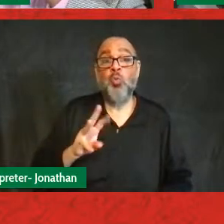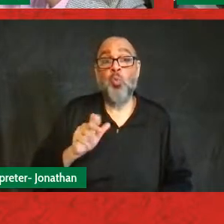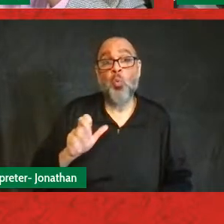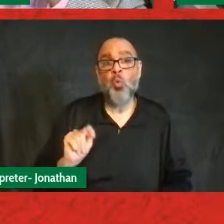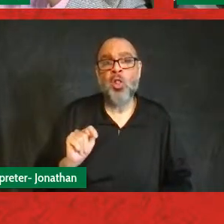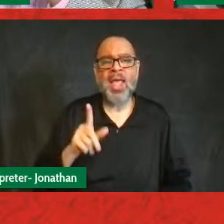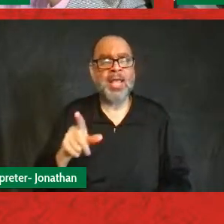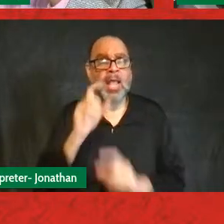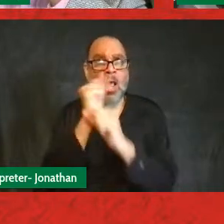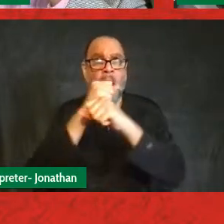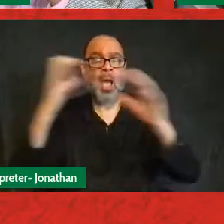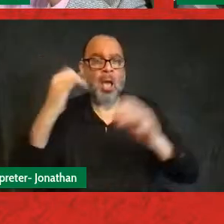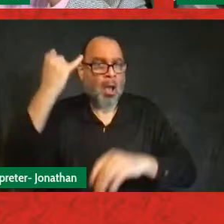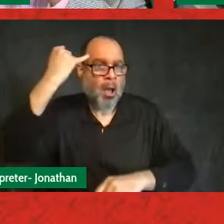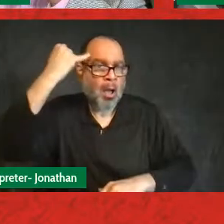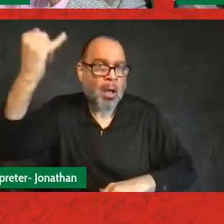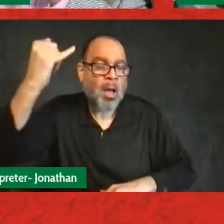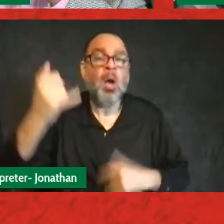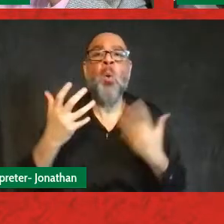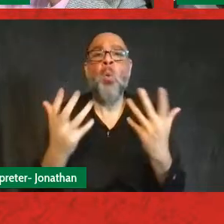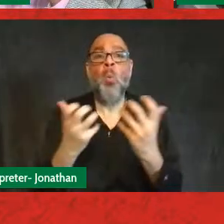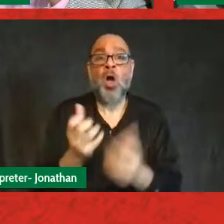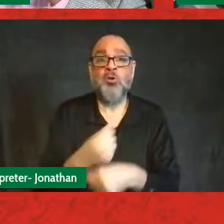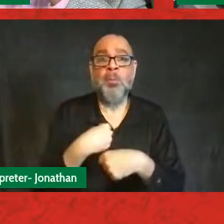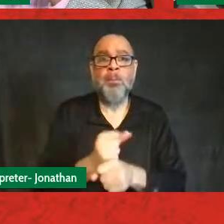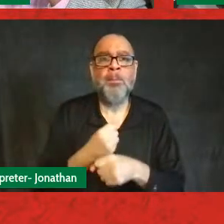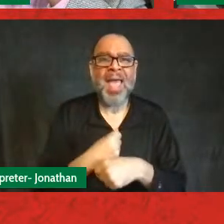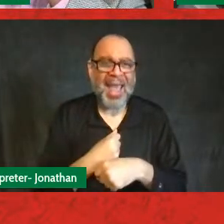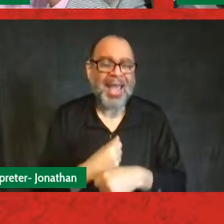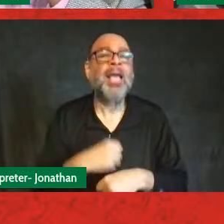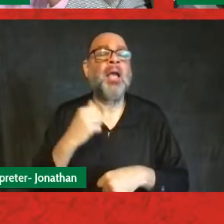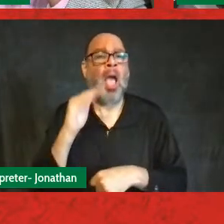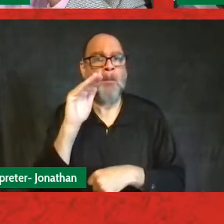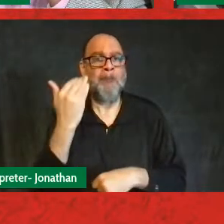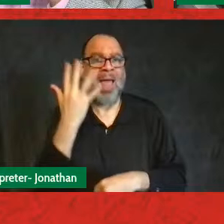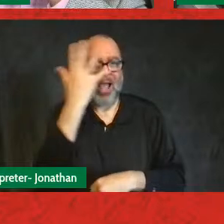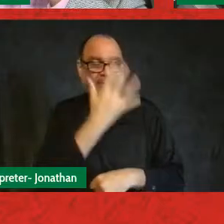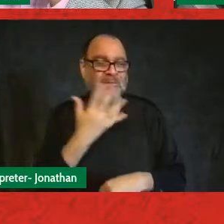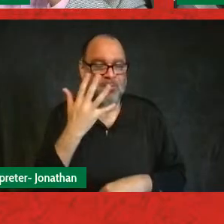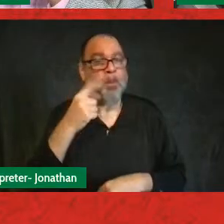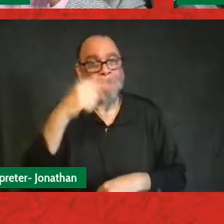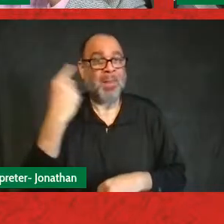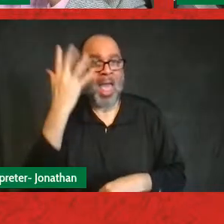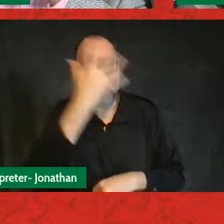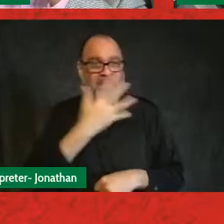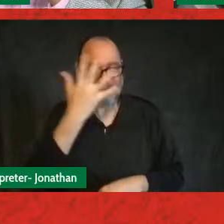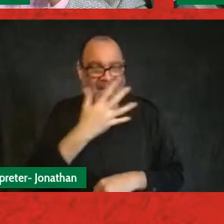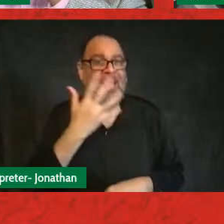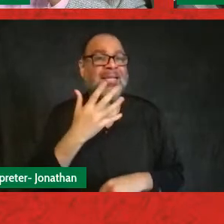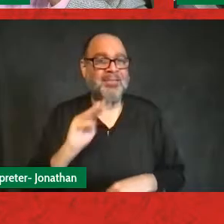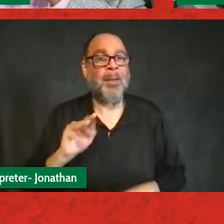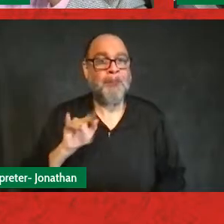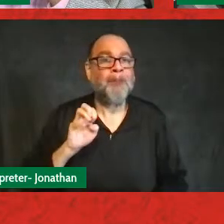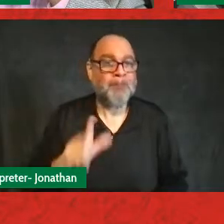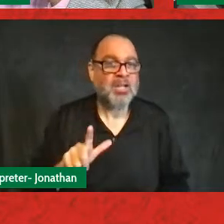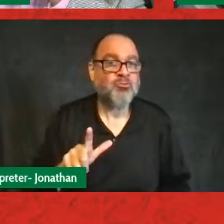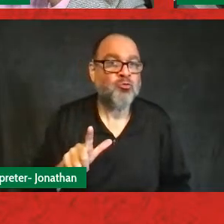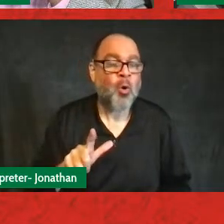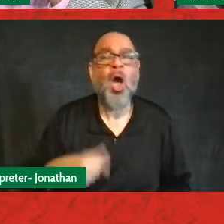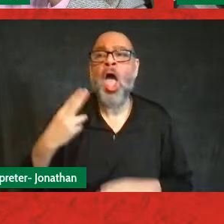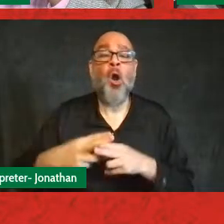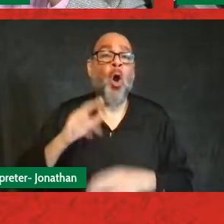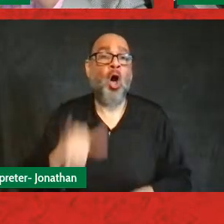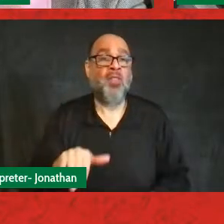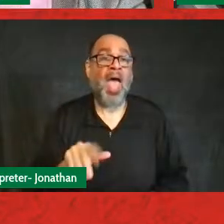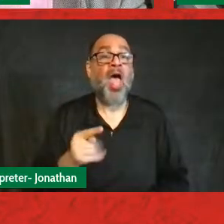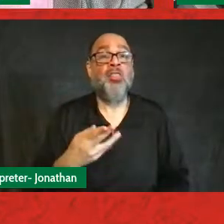a basically early blackface minstrel representation of James Hewlett and call it basically the Negro